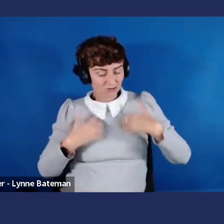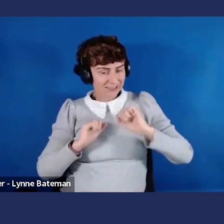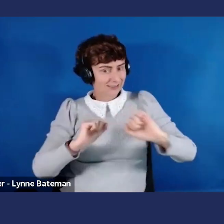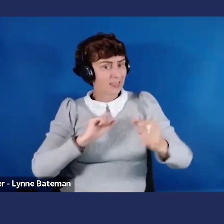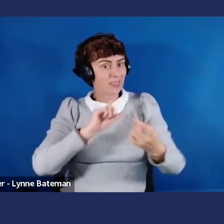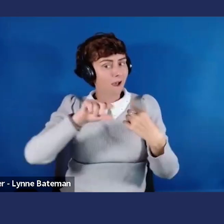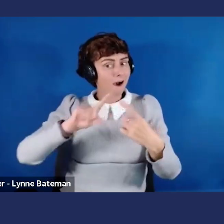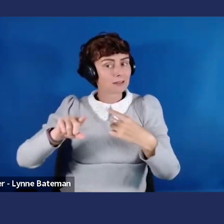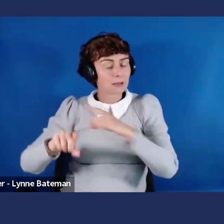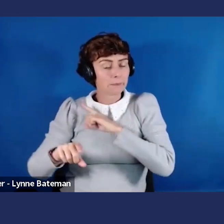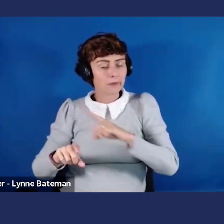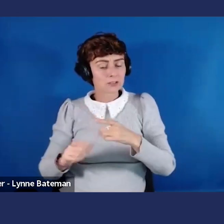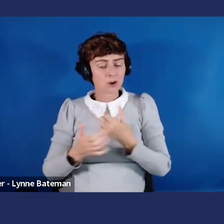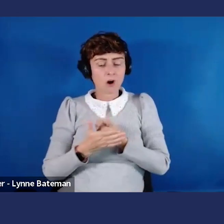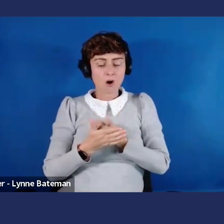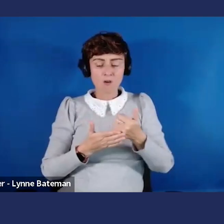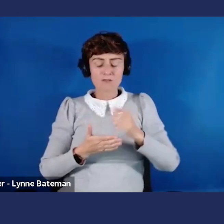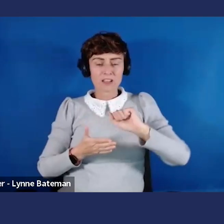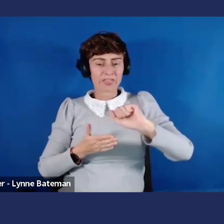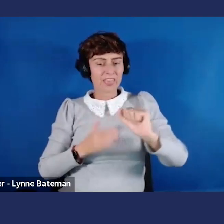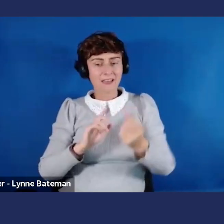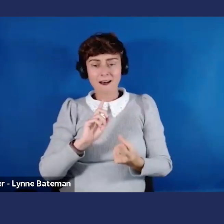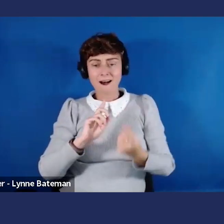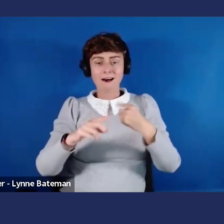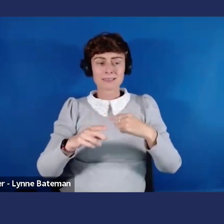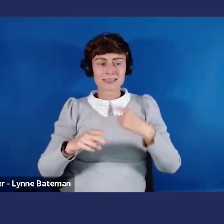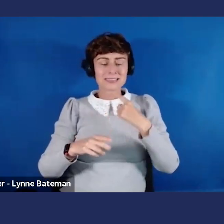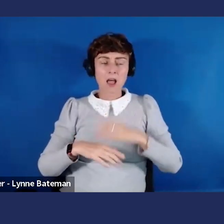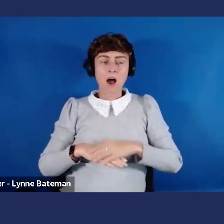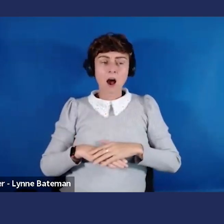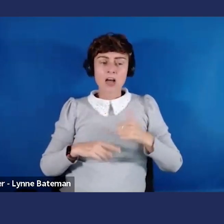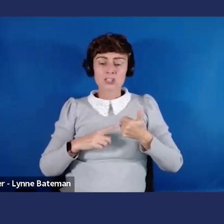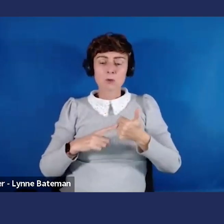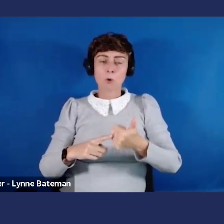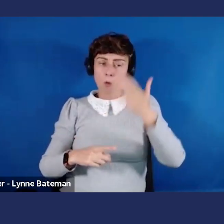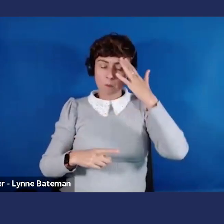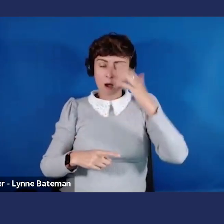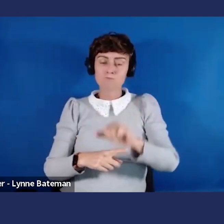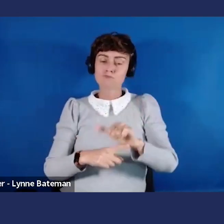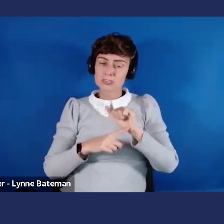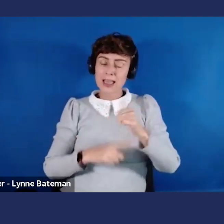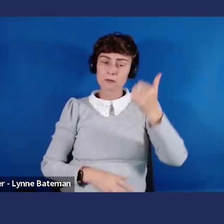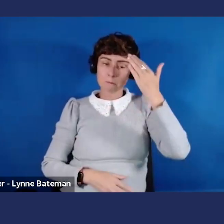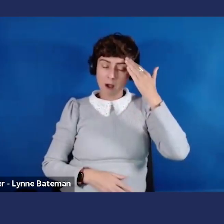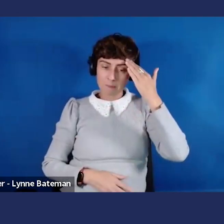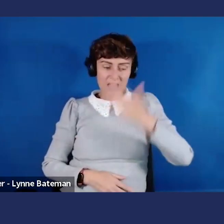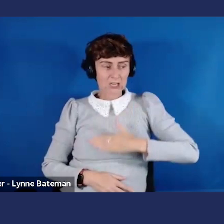they'll answer it in a way that comes across that they are supporting mum or sometimes protecting mum and don't want